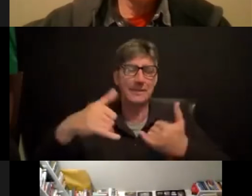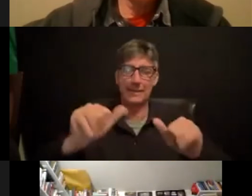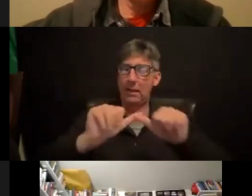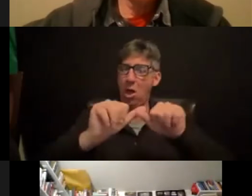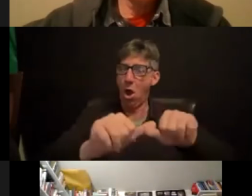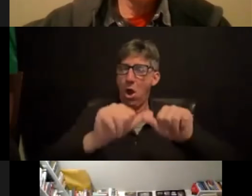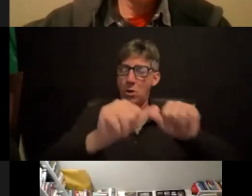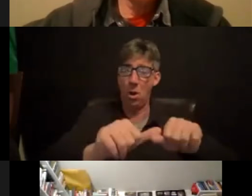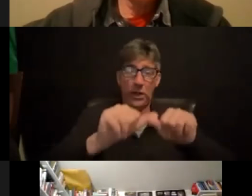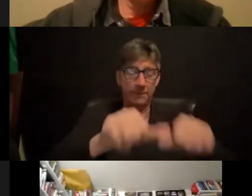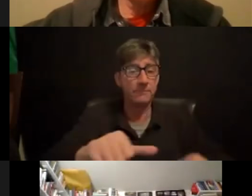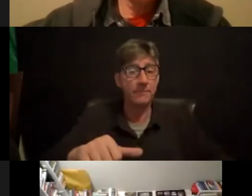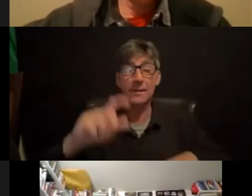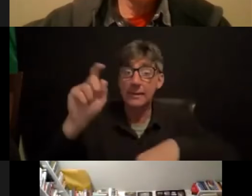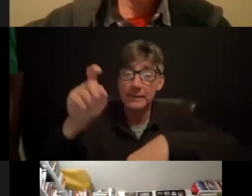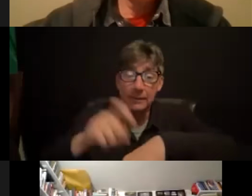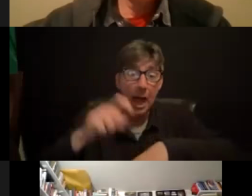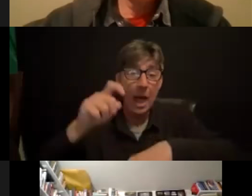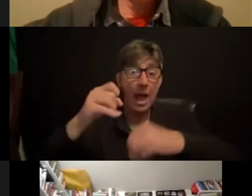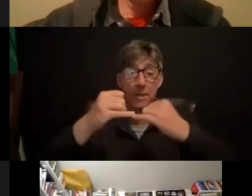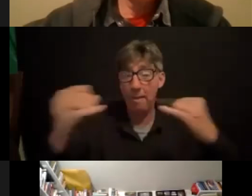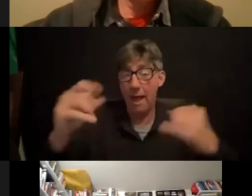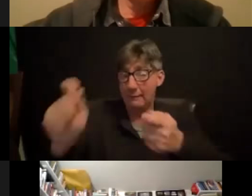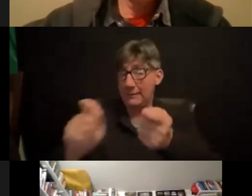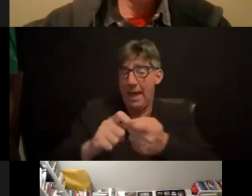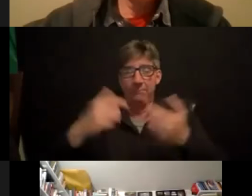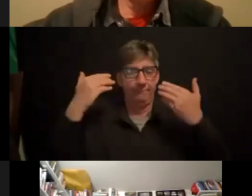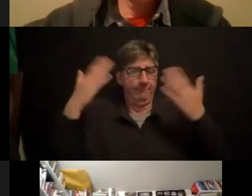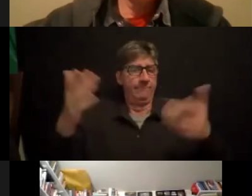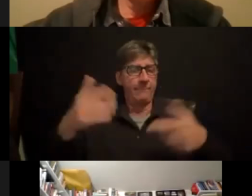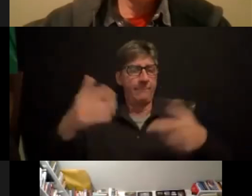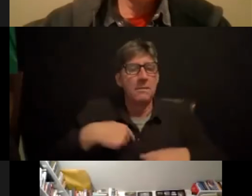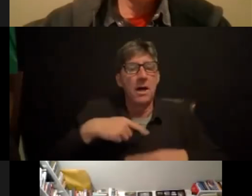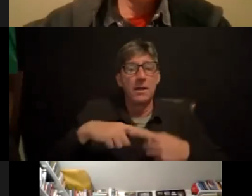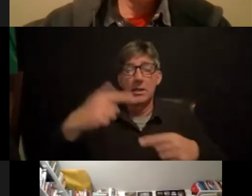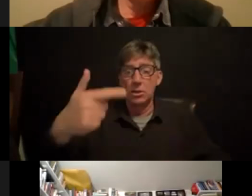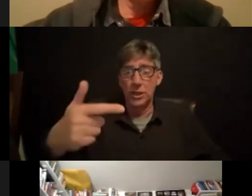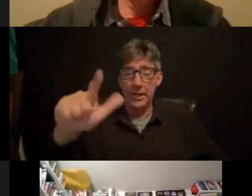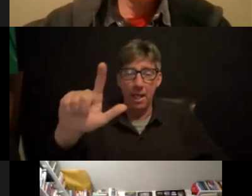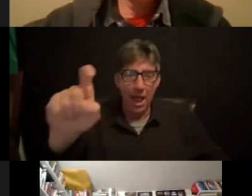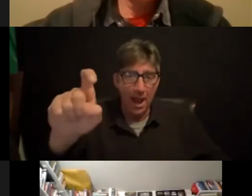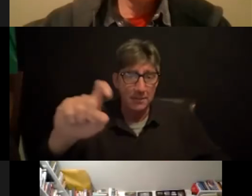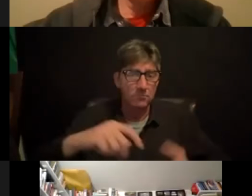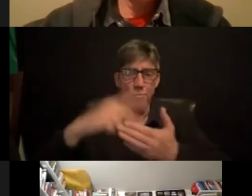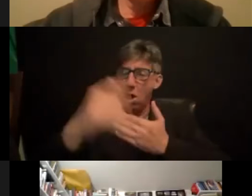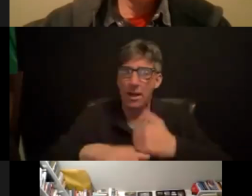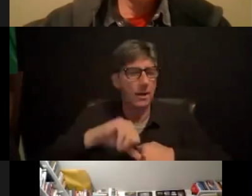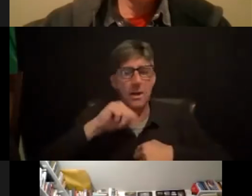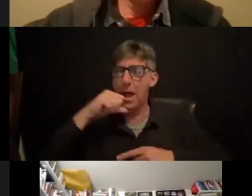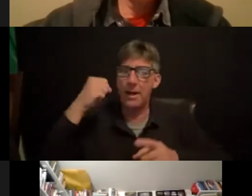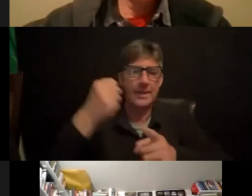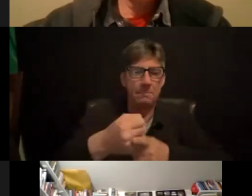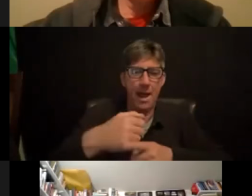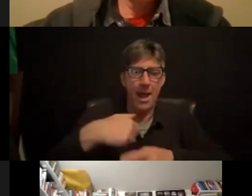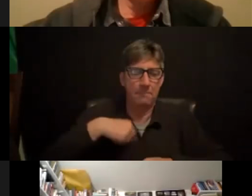the exact timelines, but the GLX project has not been affected by Forging Ahead, though like all workforces, I'm